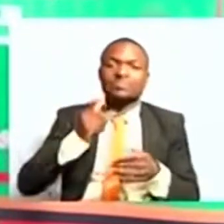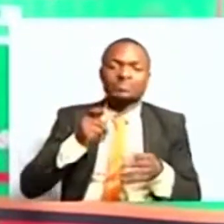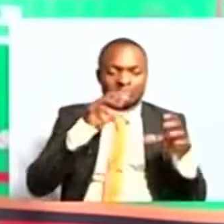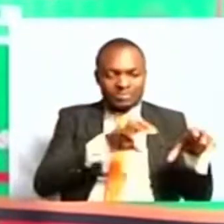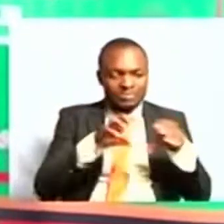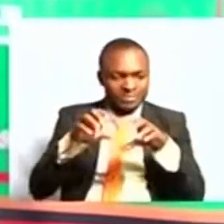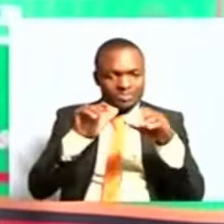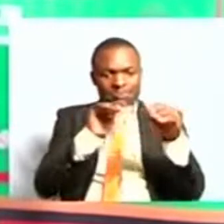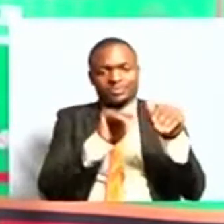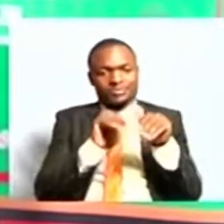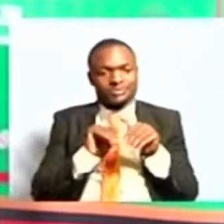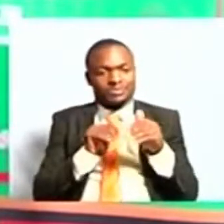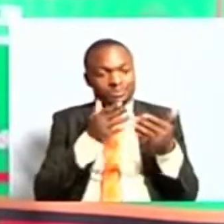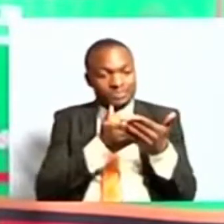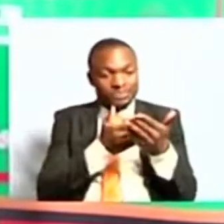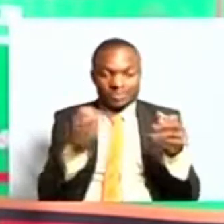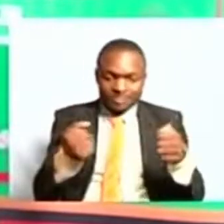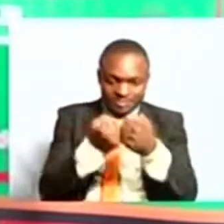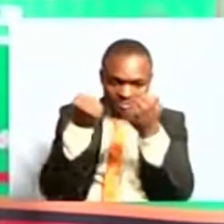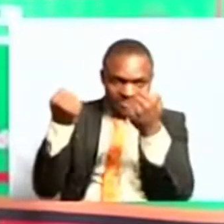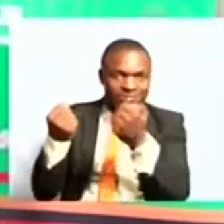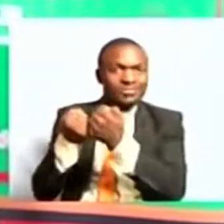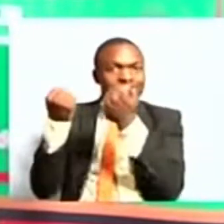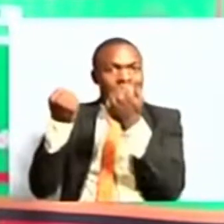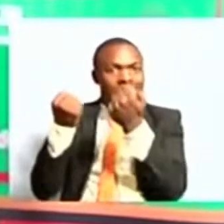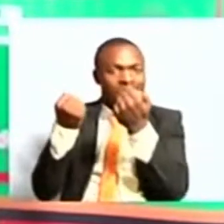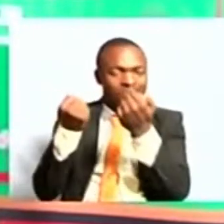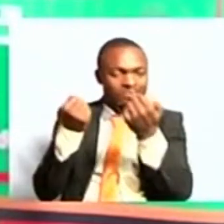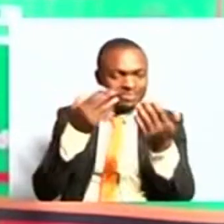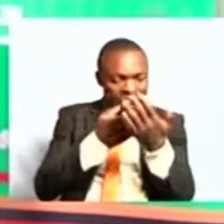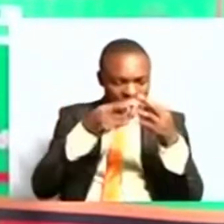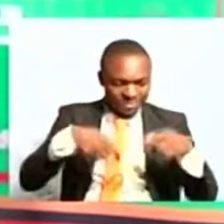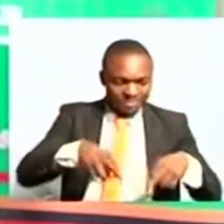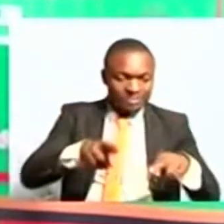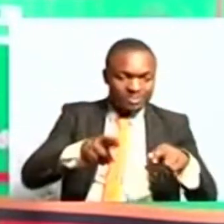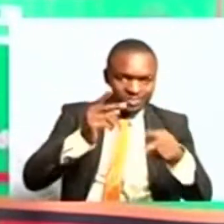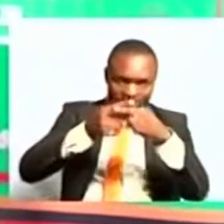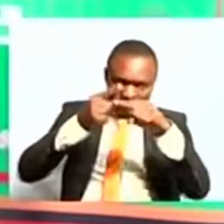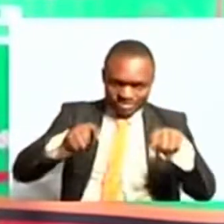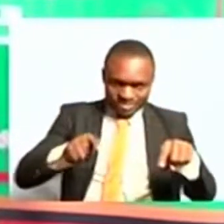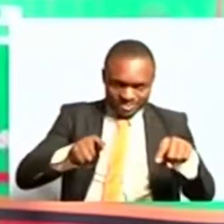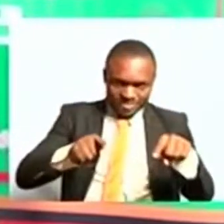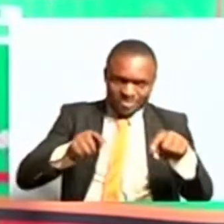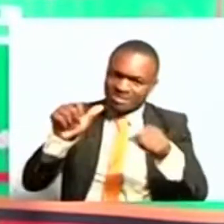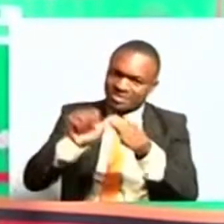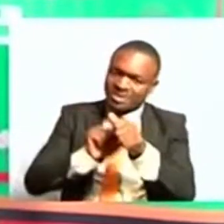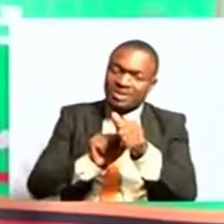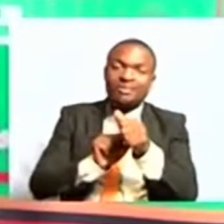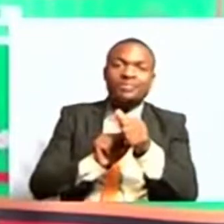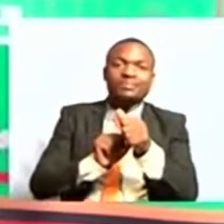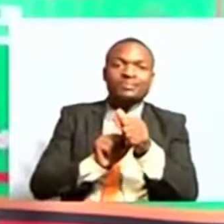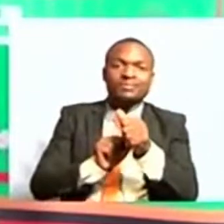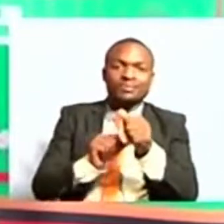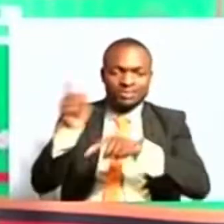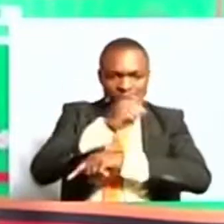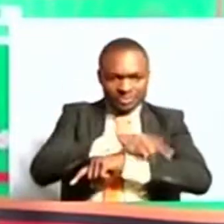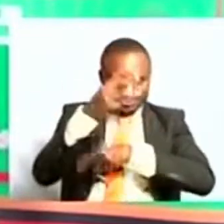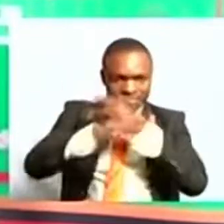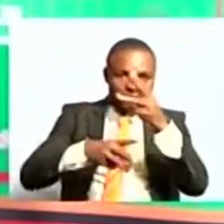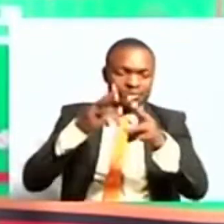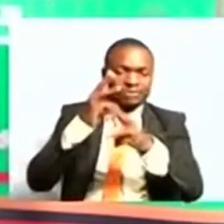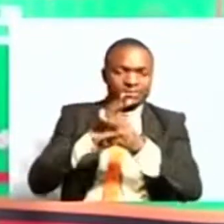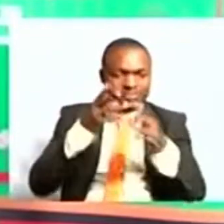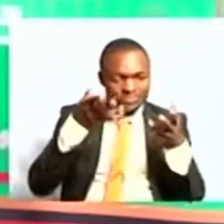to avoid these fatalities or these accidents that happen daily globally and domesticated right here